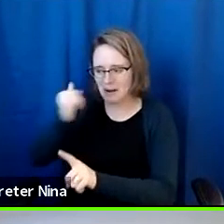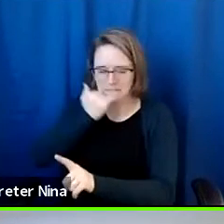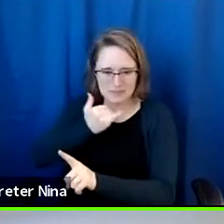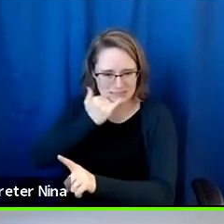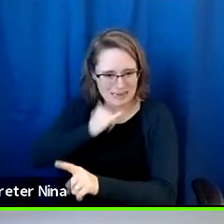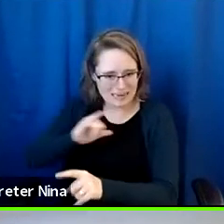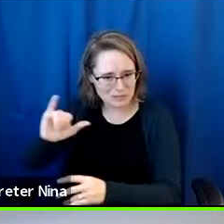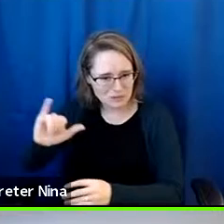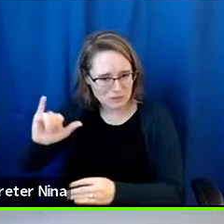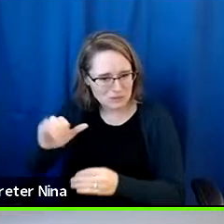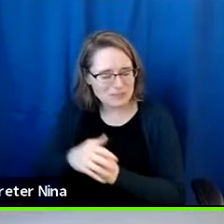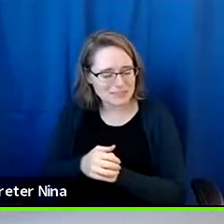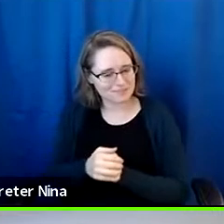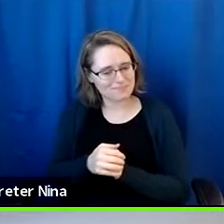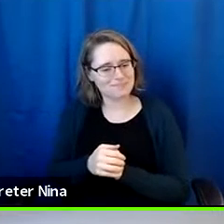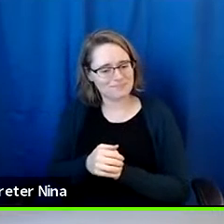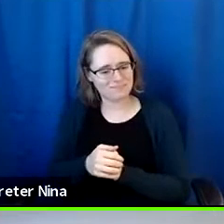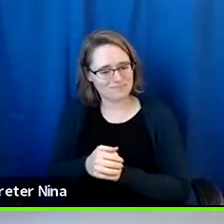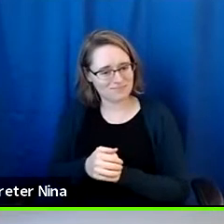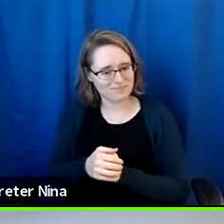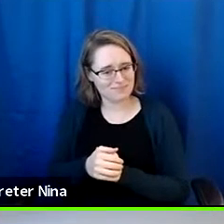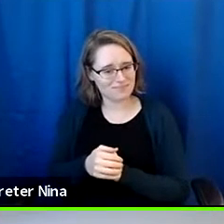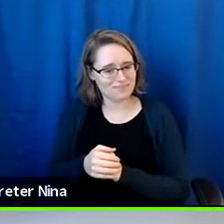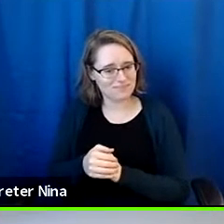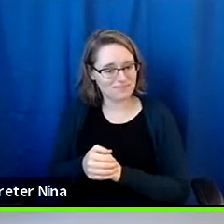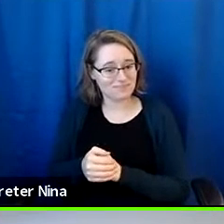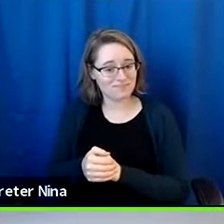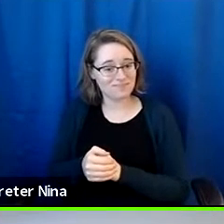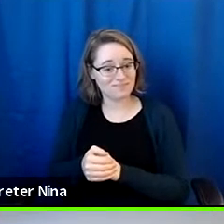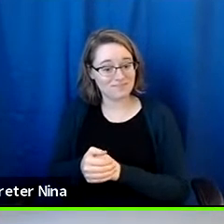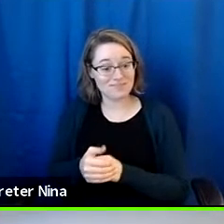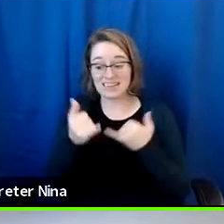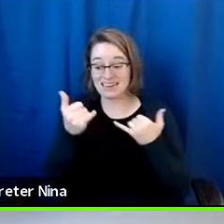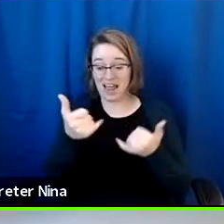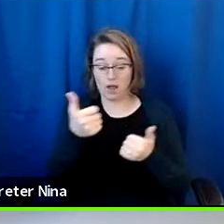well. Because everybody that you're leading, working